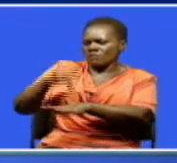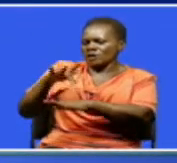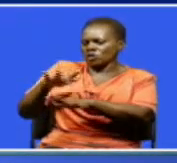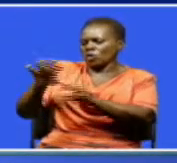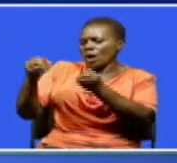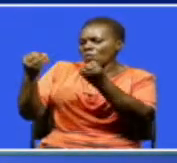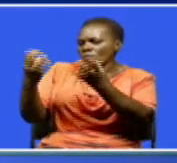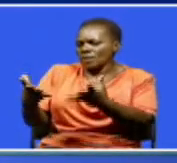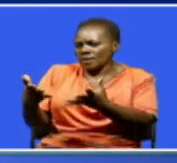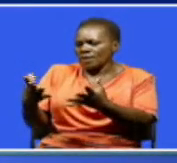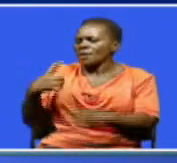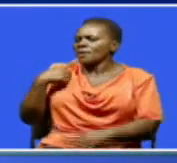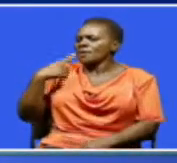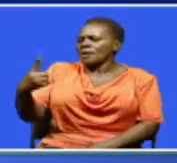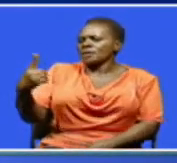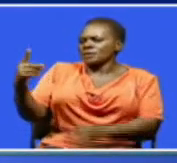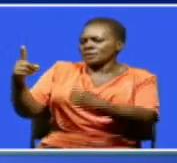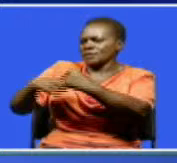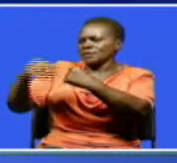now stand at